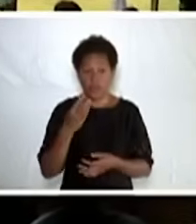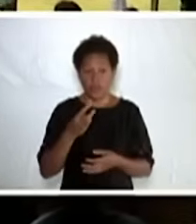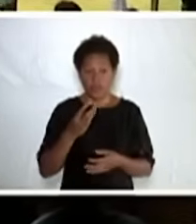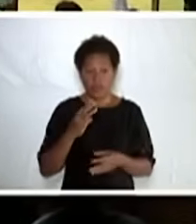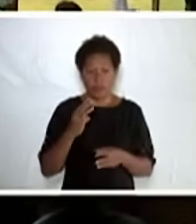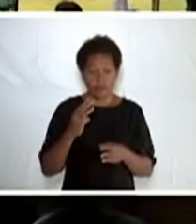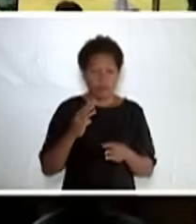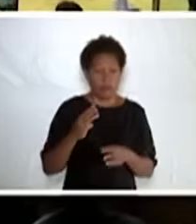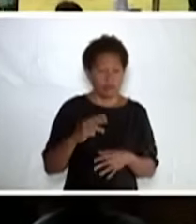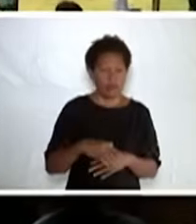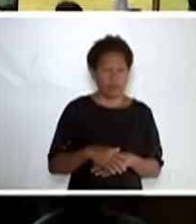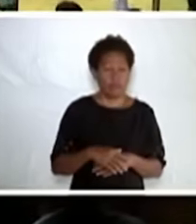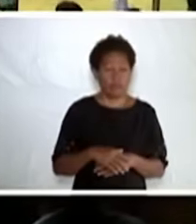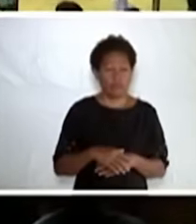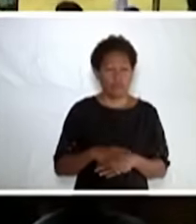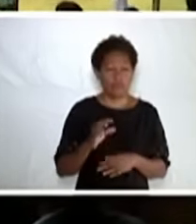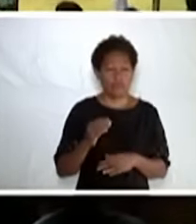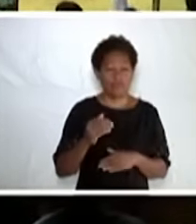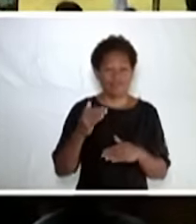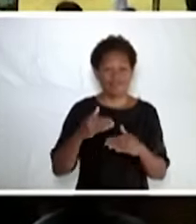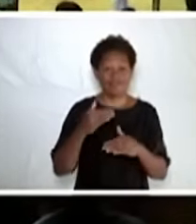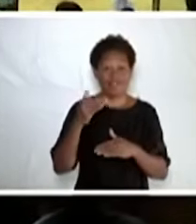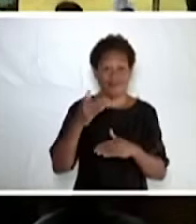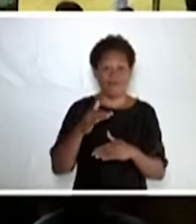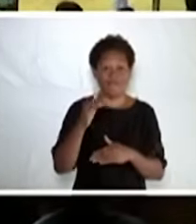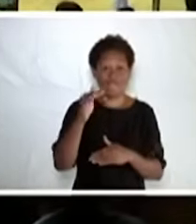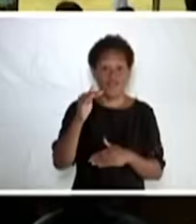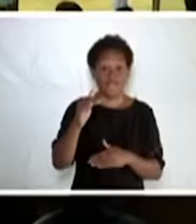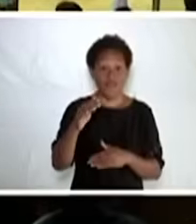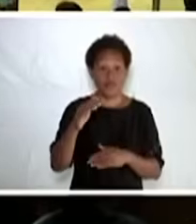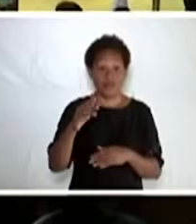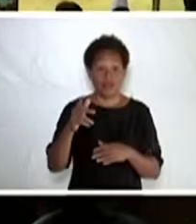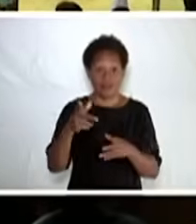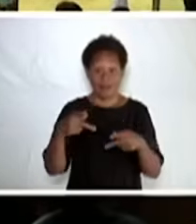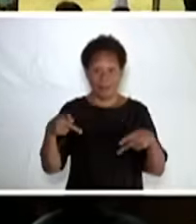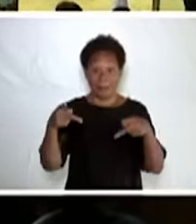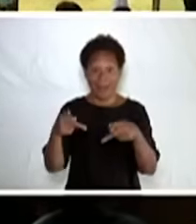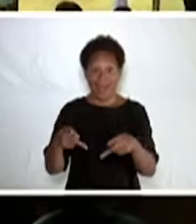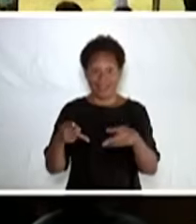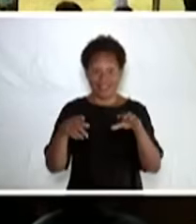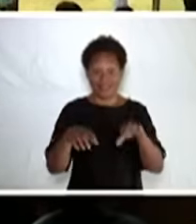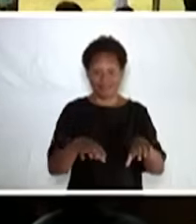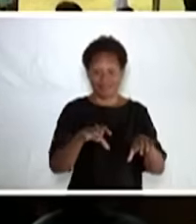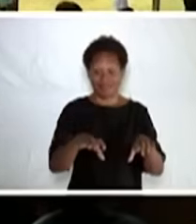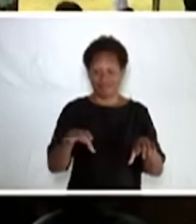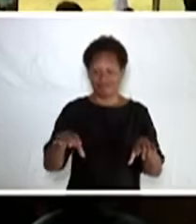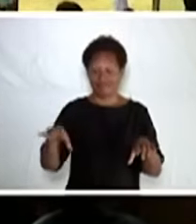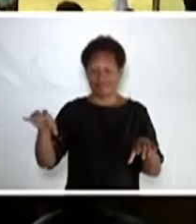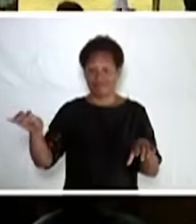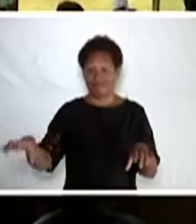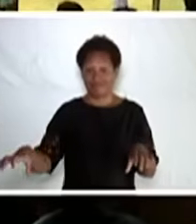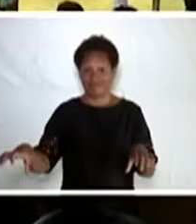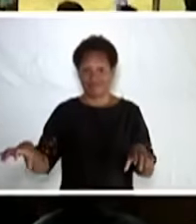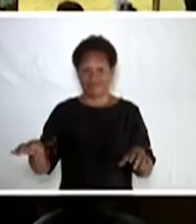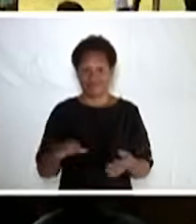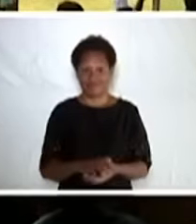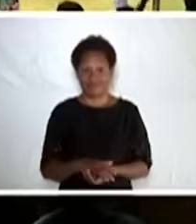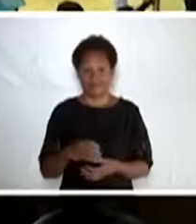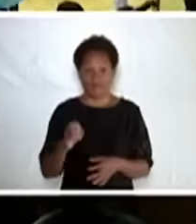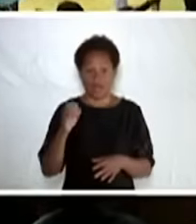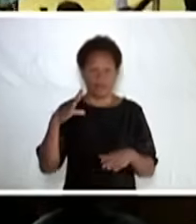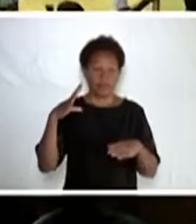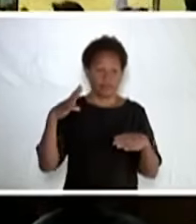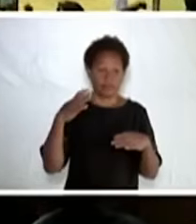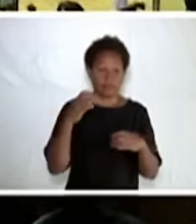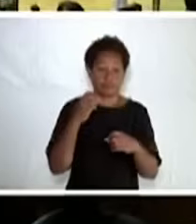drill for a unit to move forward a set number of paces to a designated halt, paying final compliments